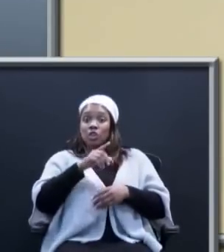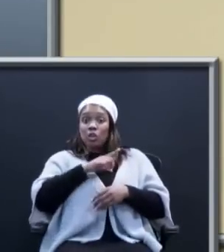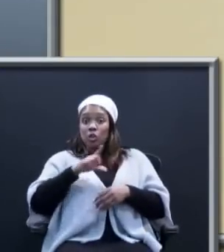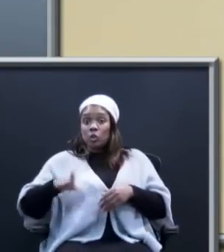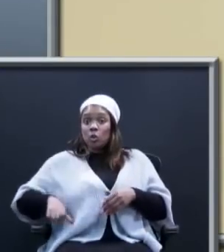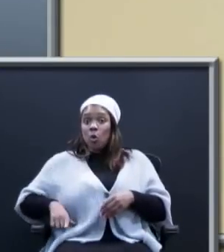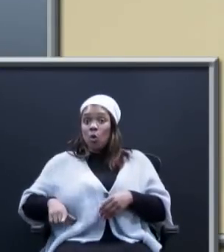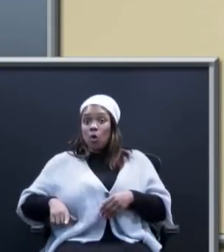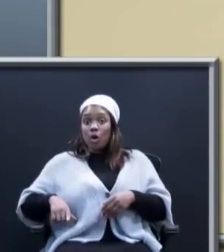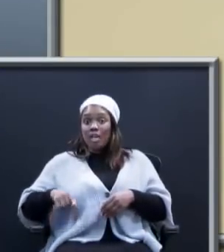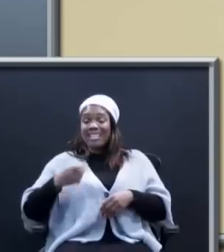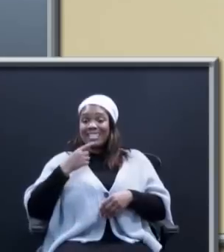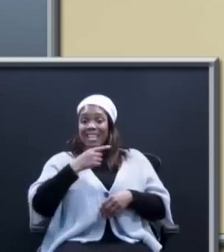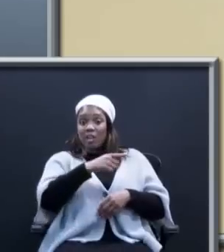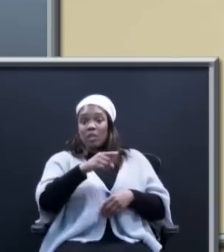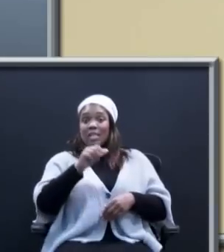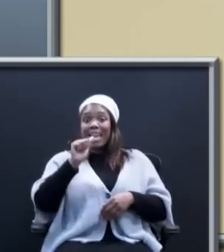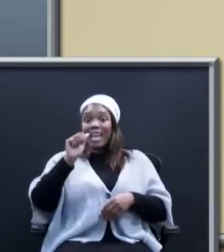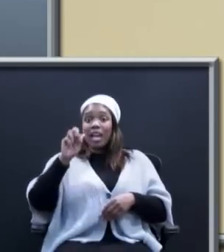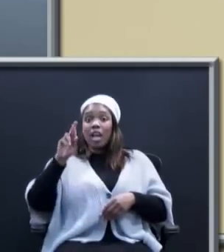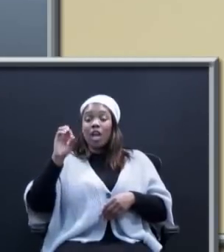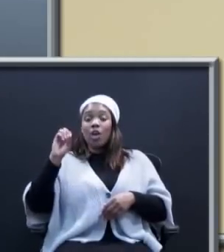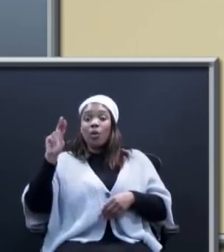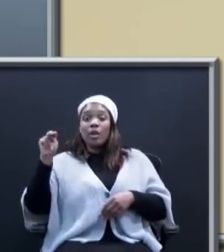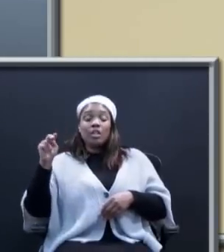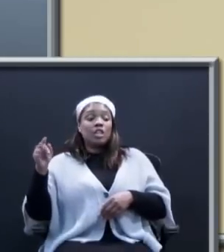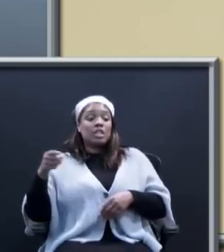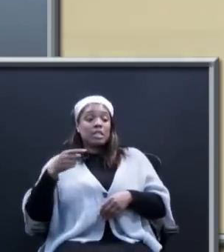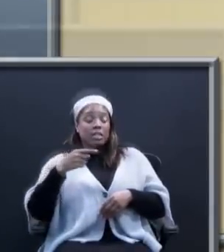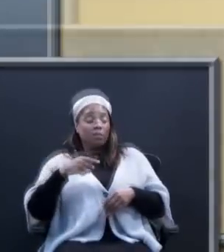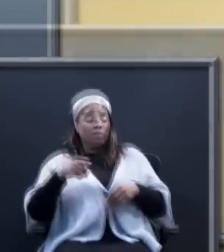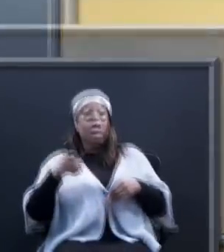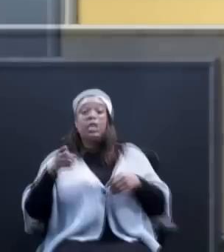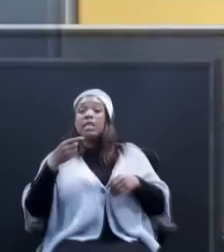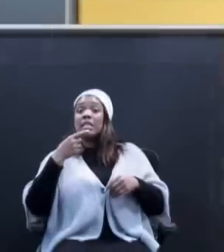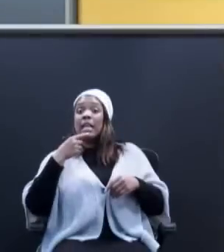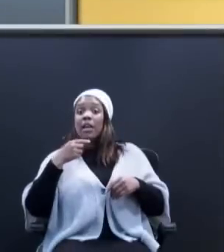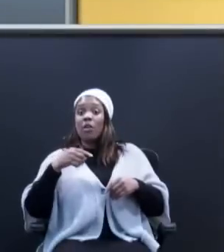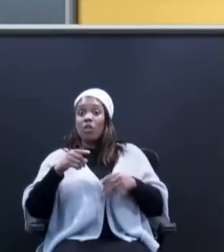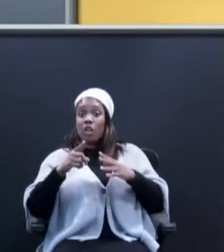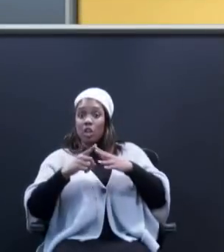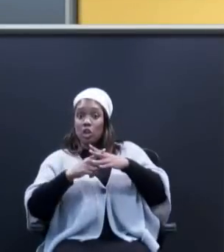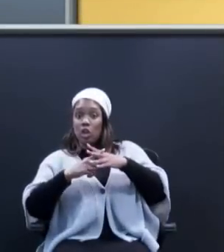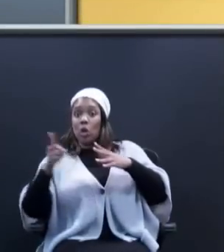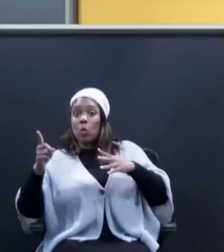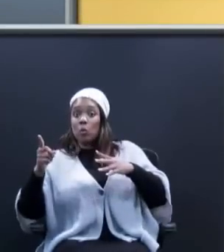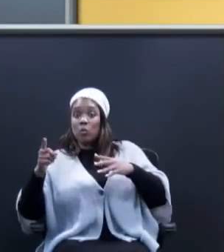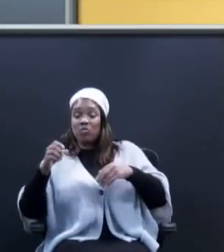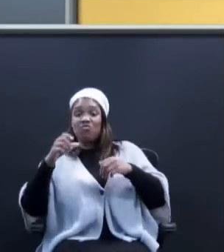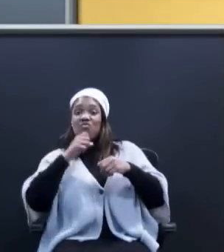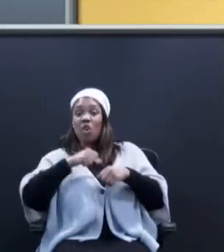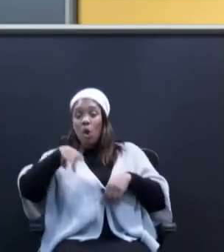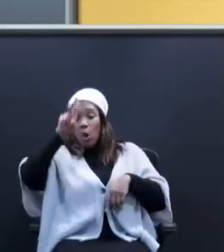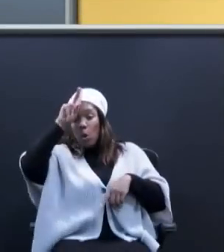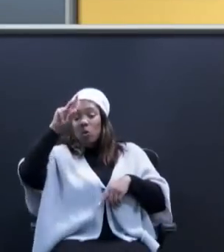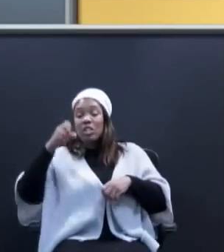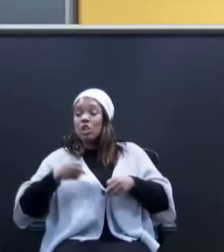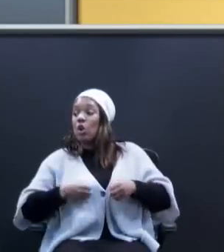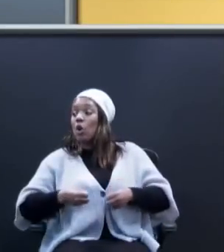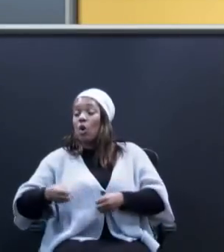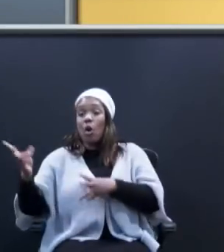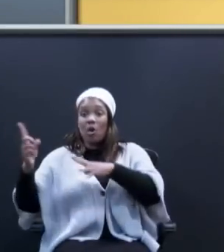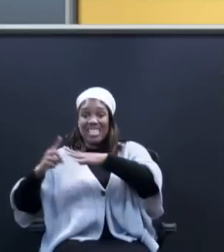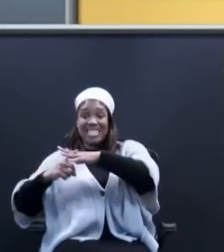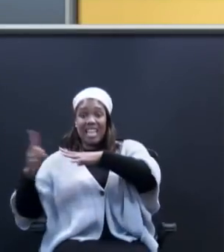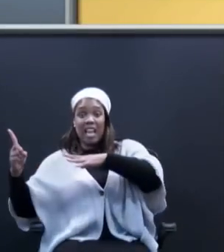And he shall let go the goat in the wilderness. Not unto a land uninhabited. And he is going to let this goat